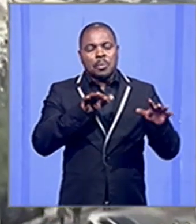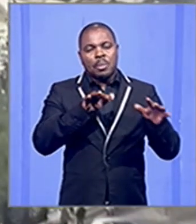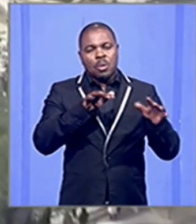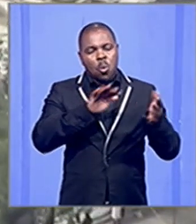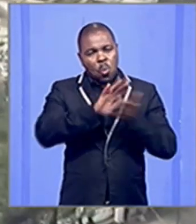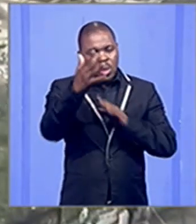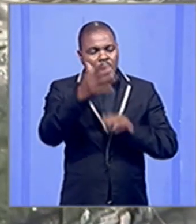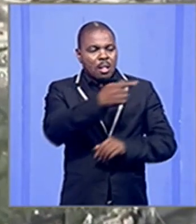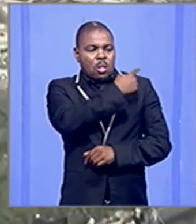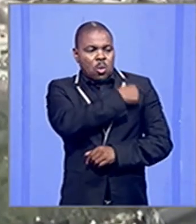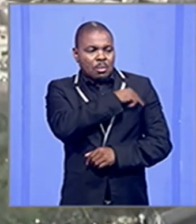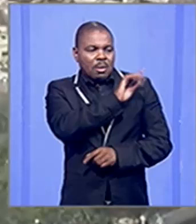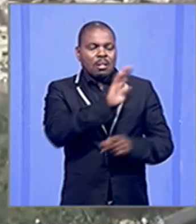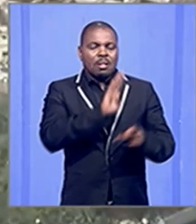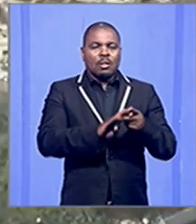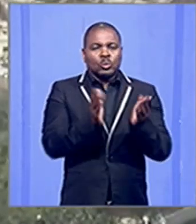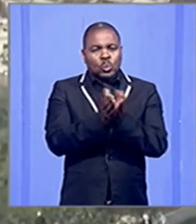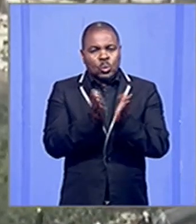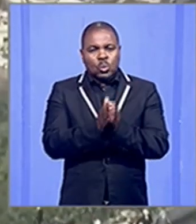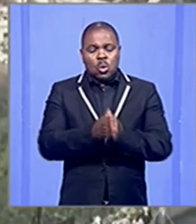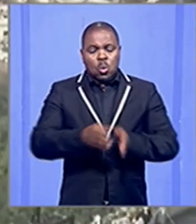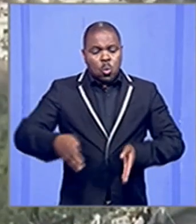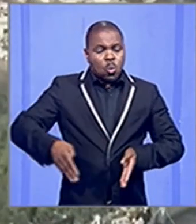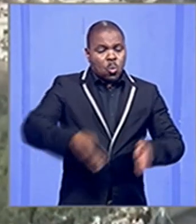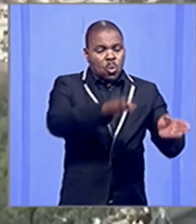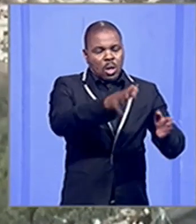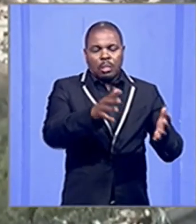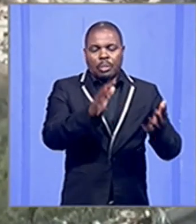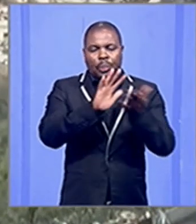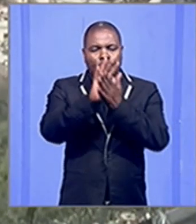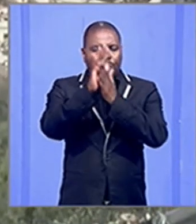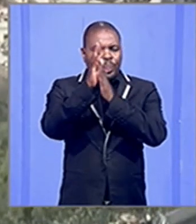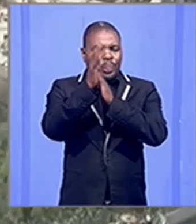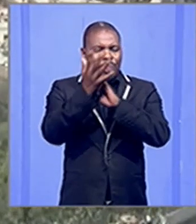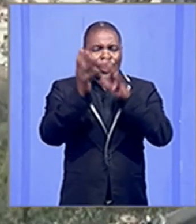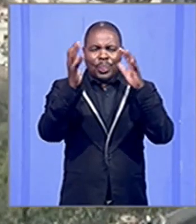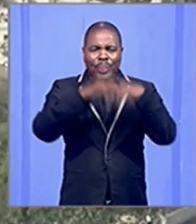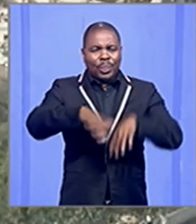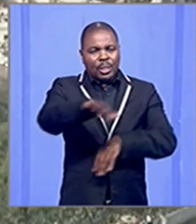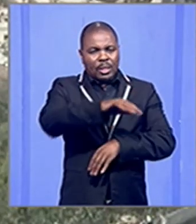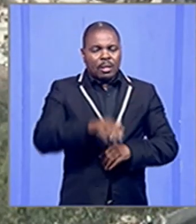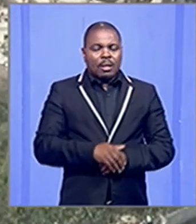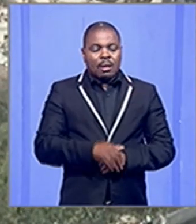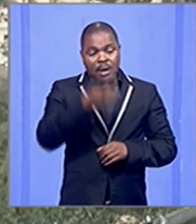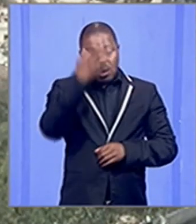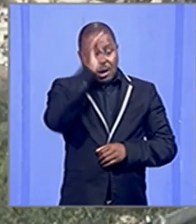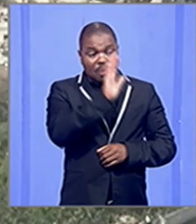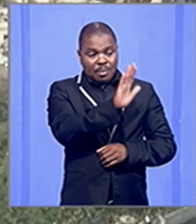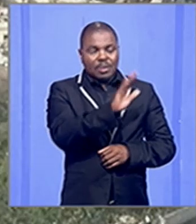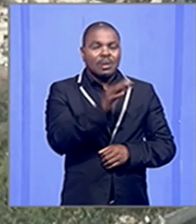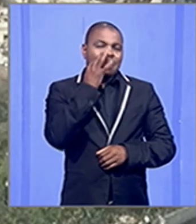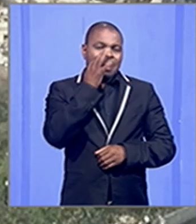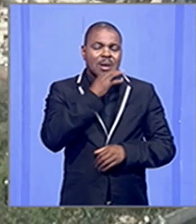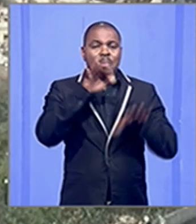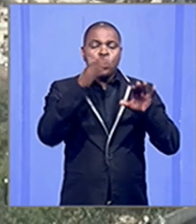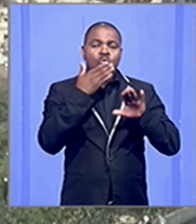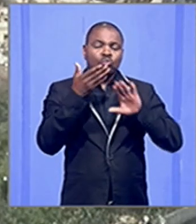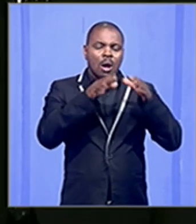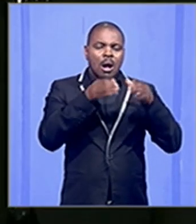le dikolo. Hohle mebileng ke malwalwahla fela. Mmuso wa Turkey o re palo ya bafu e ntse e